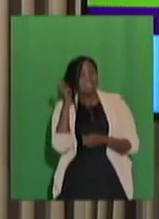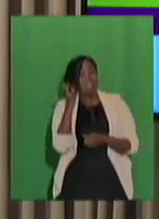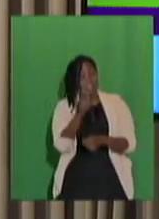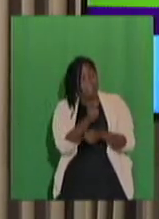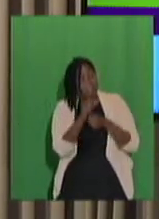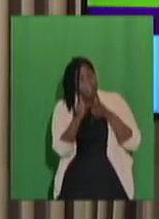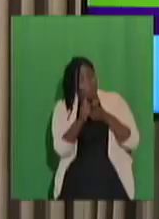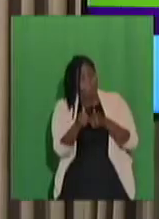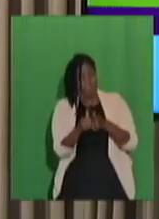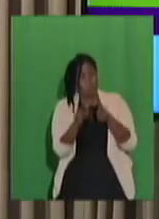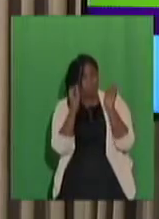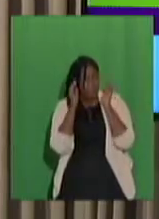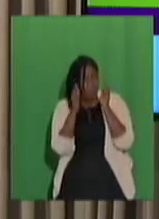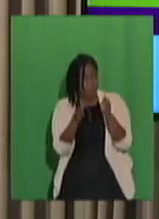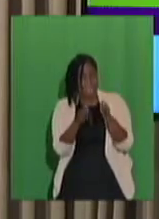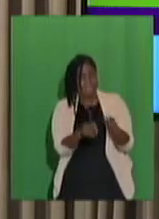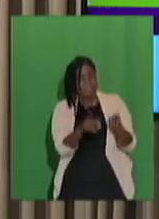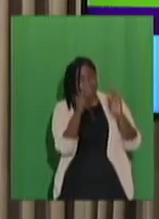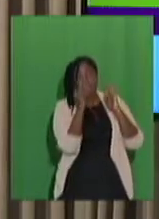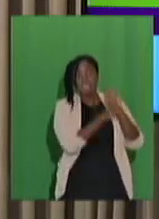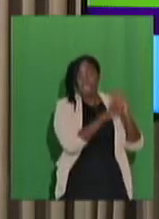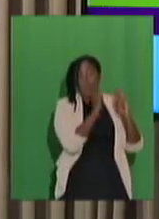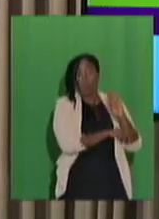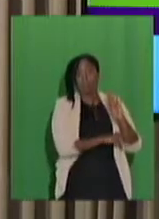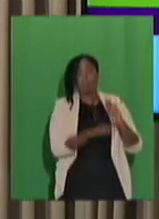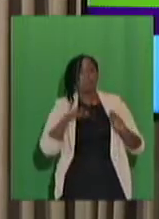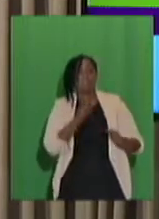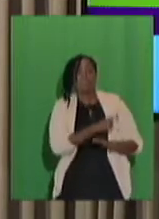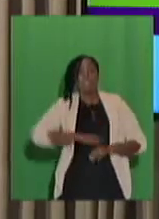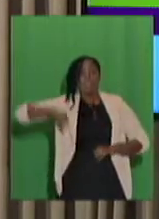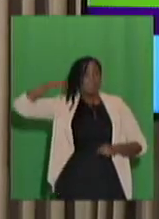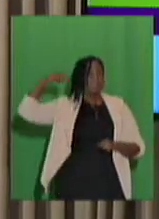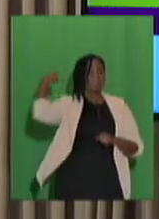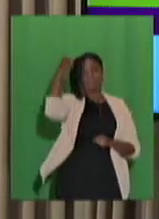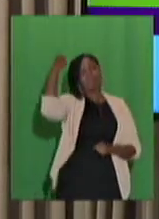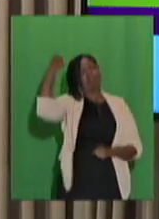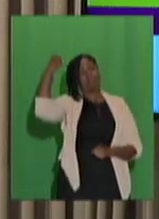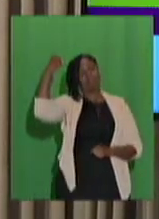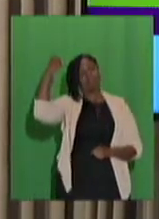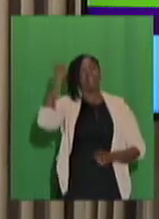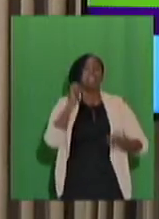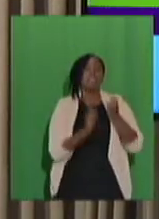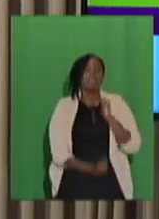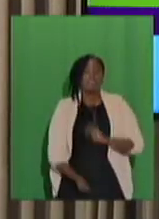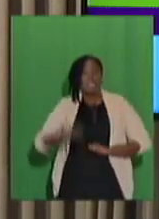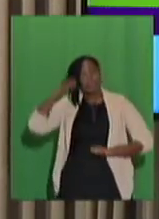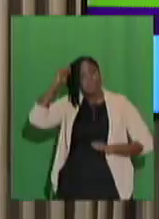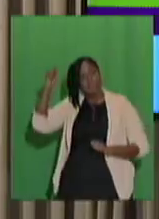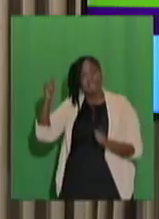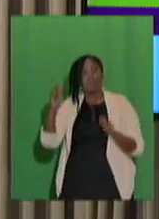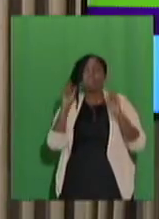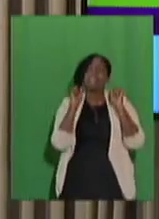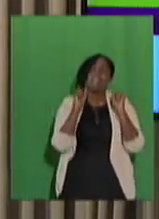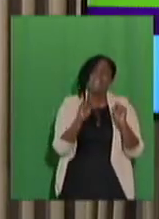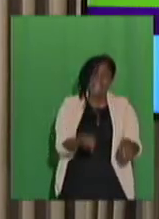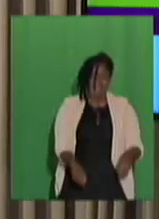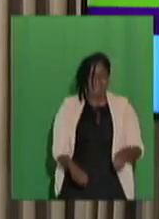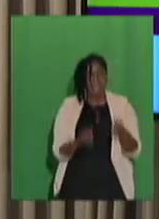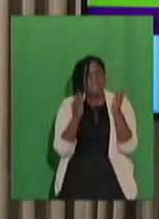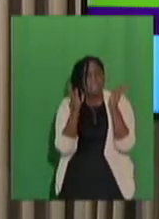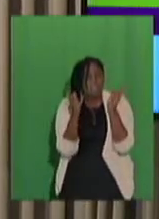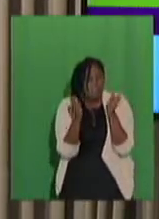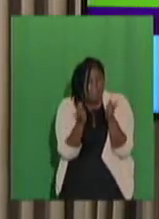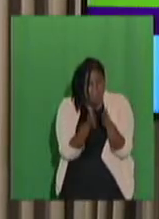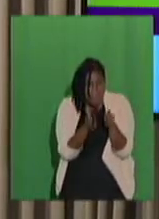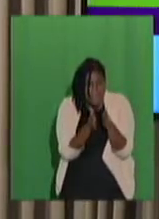And in beating the enemy, Trinidad and Tobago, as small as it is, but as disciplined as we are,